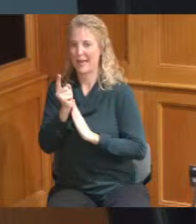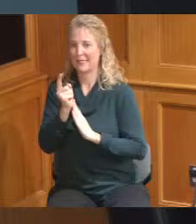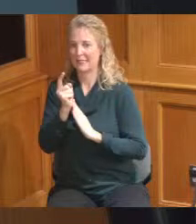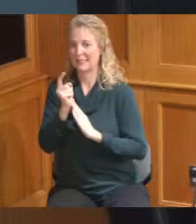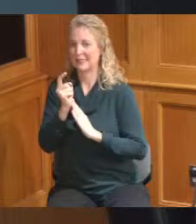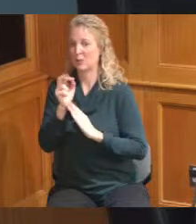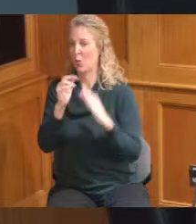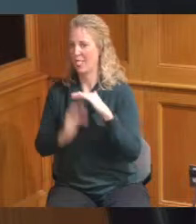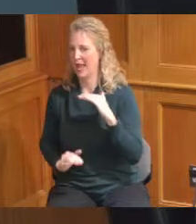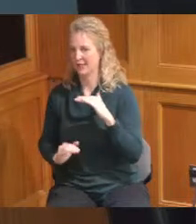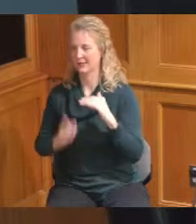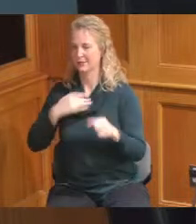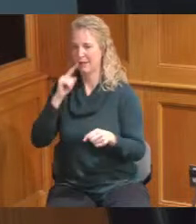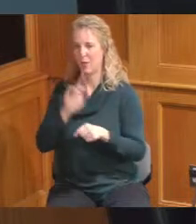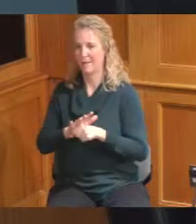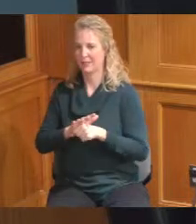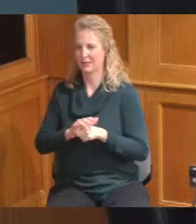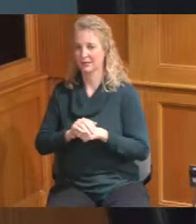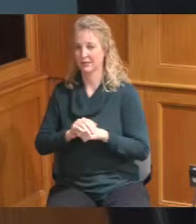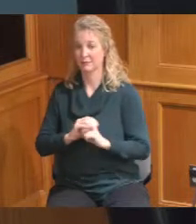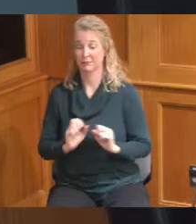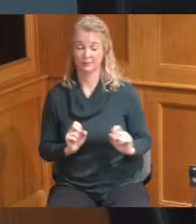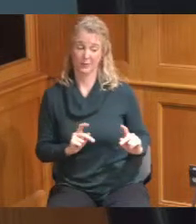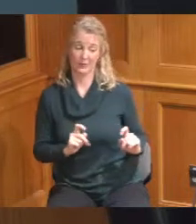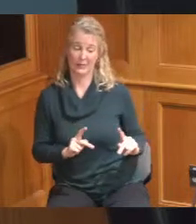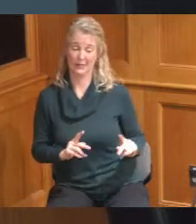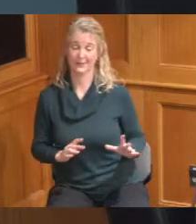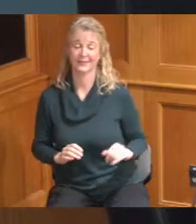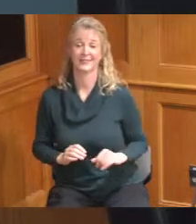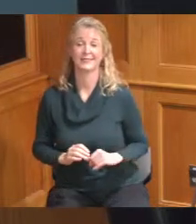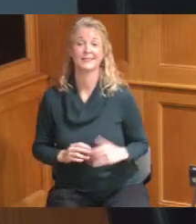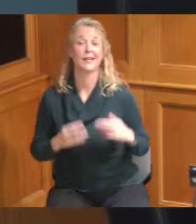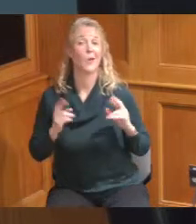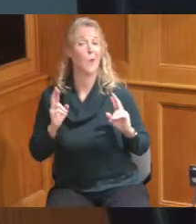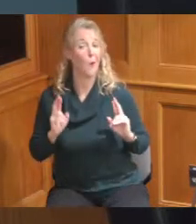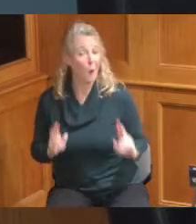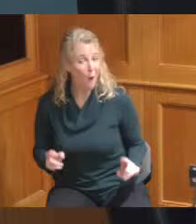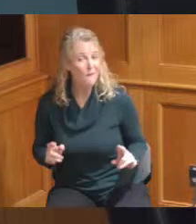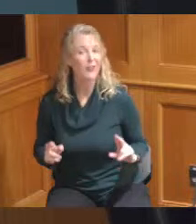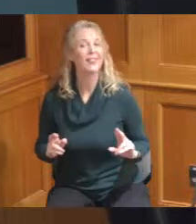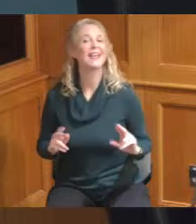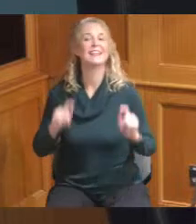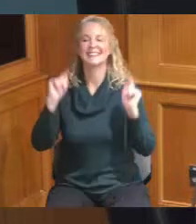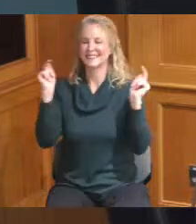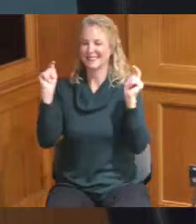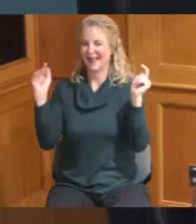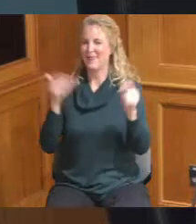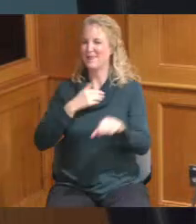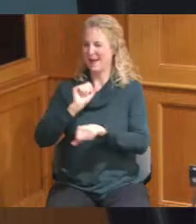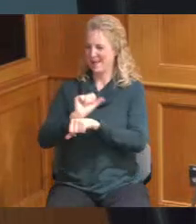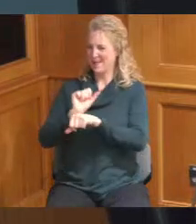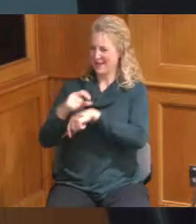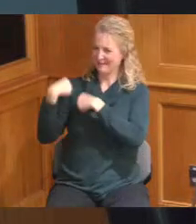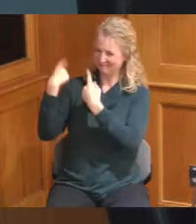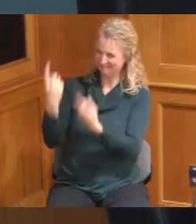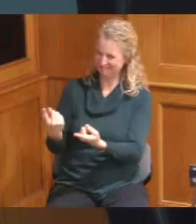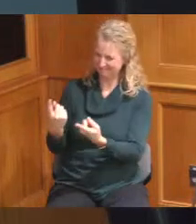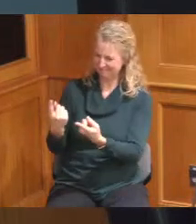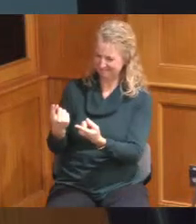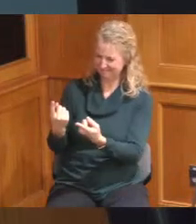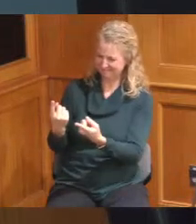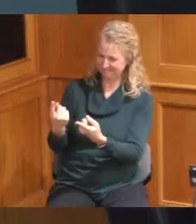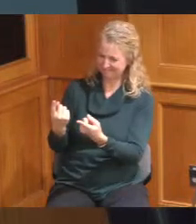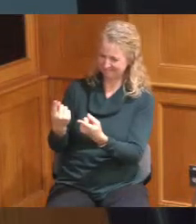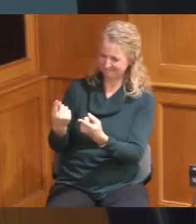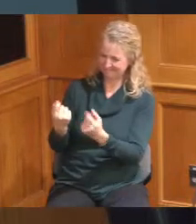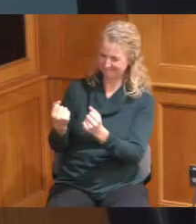so is what I'm sticking to. But it'll be hopefully a nice celebration of the work that we've done over the past year collectively.